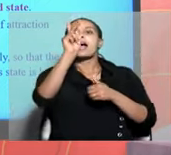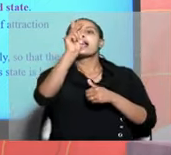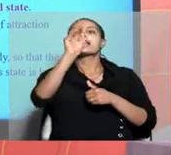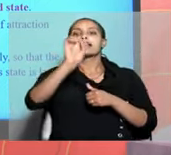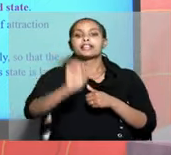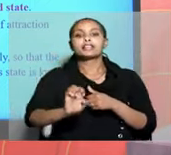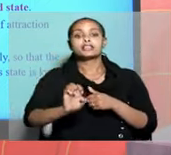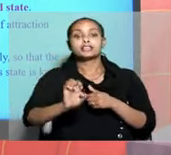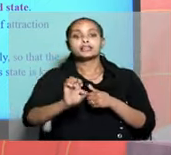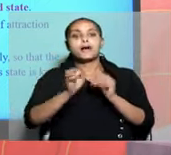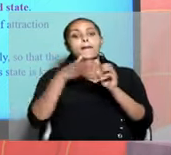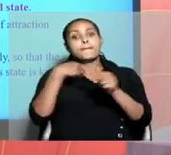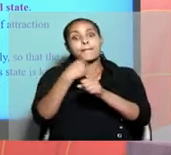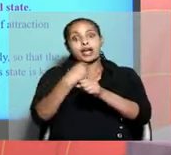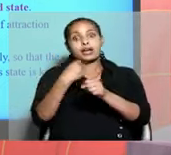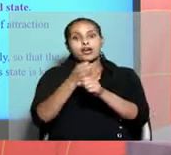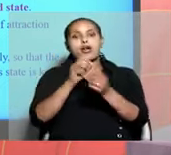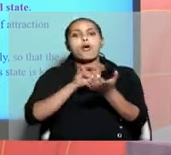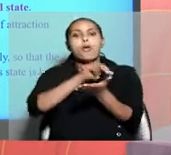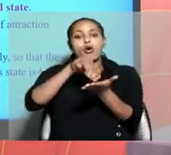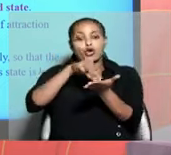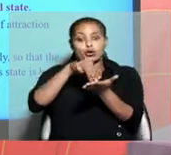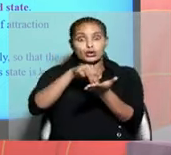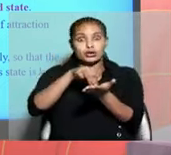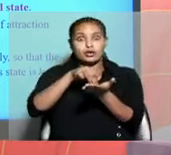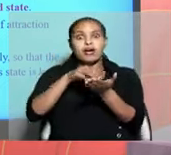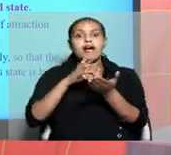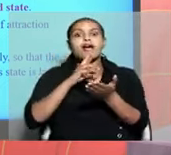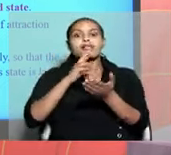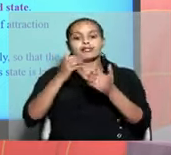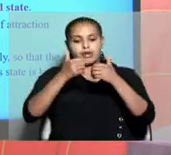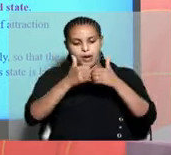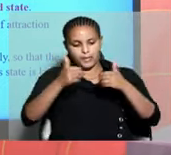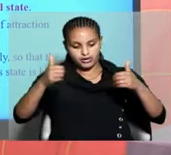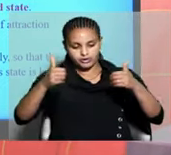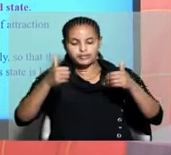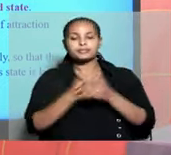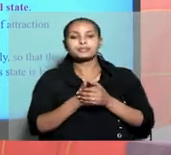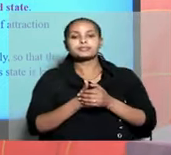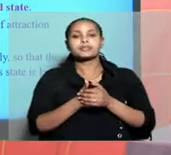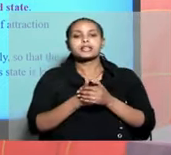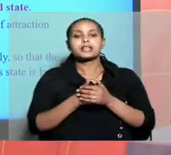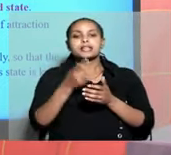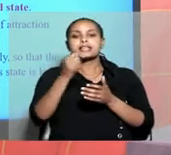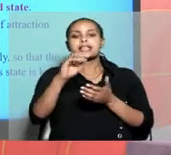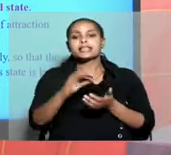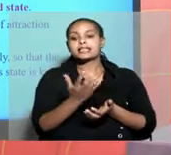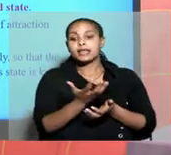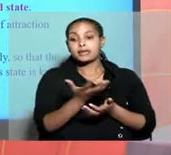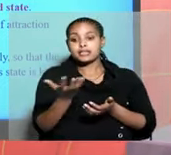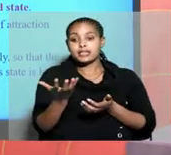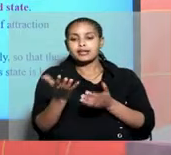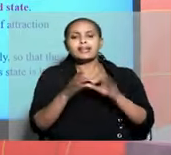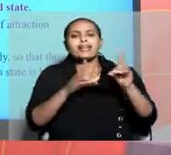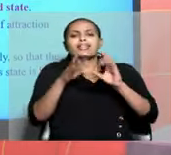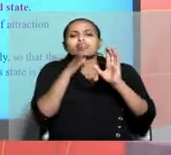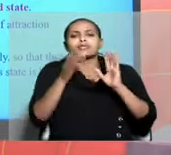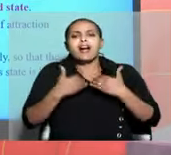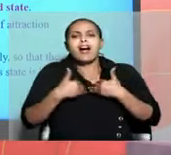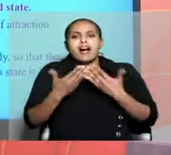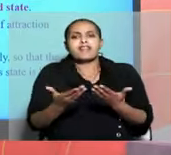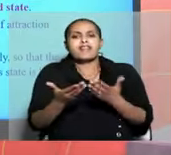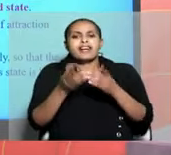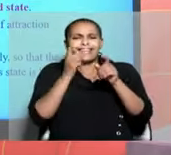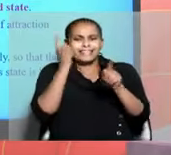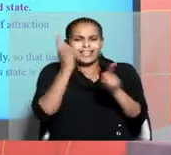Kinetic energy makes molecules far apart. The substance does not have